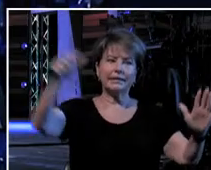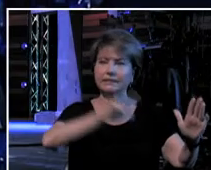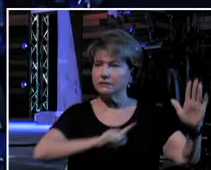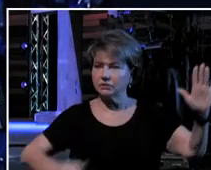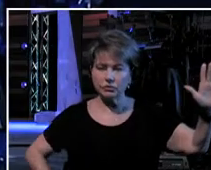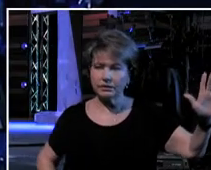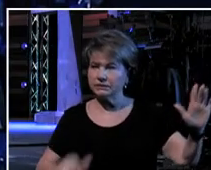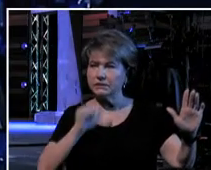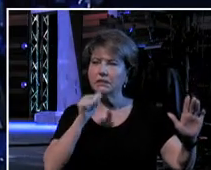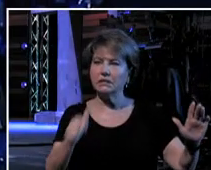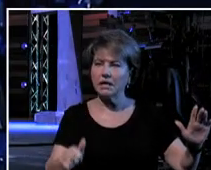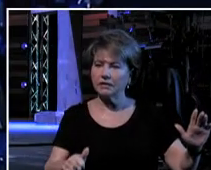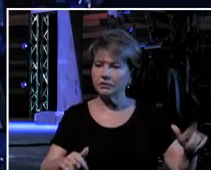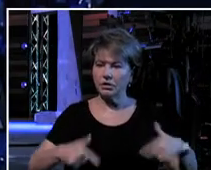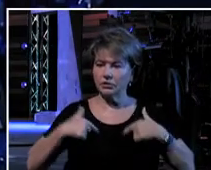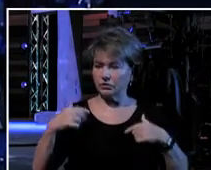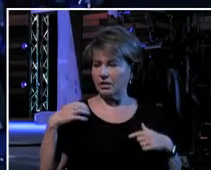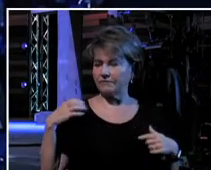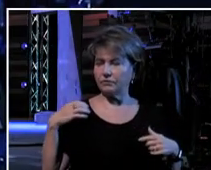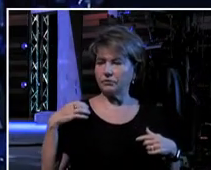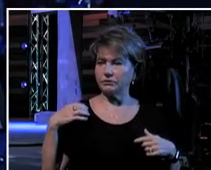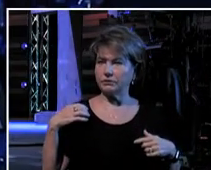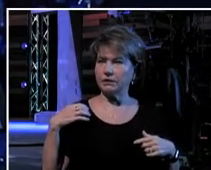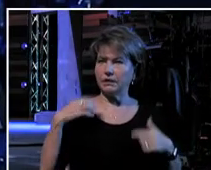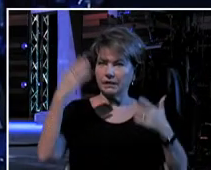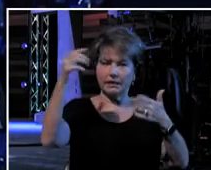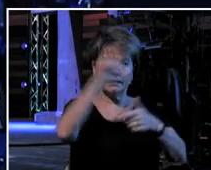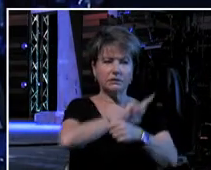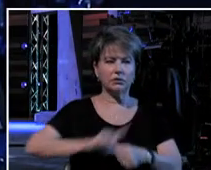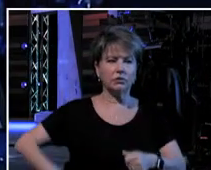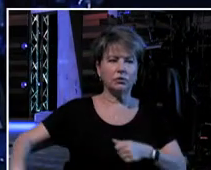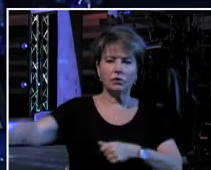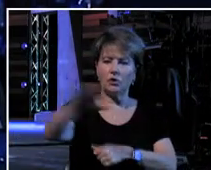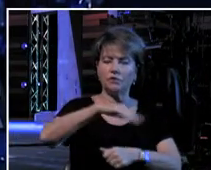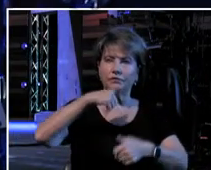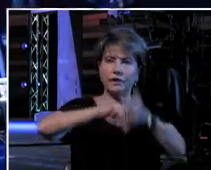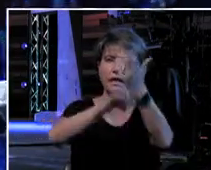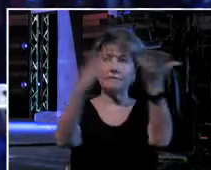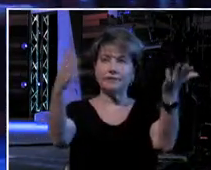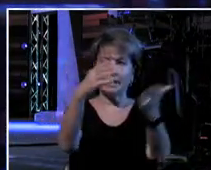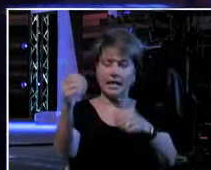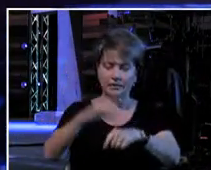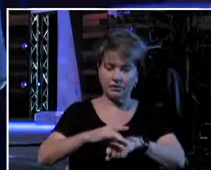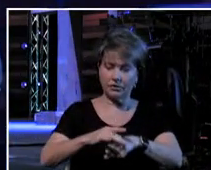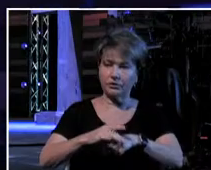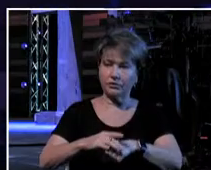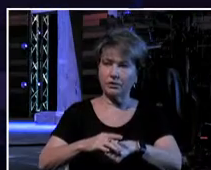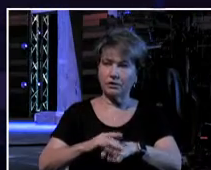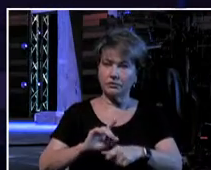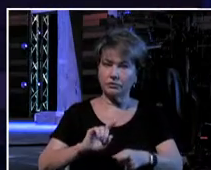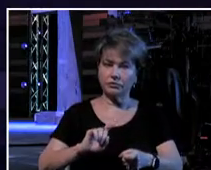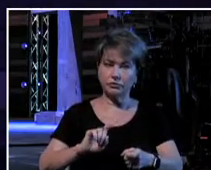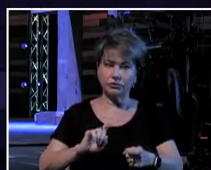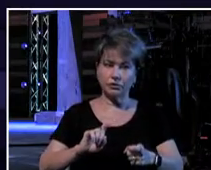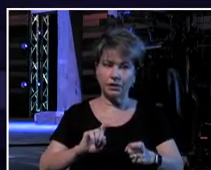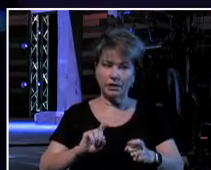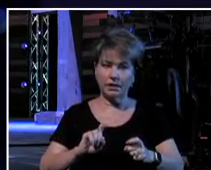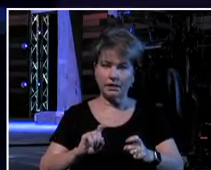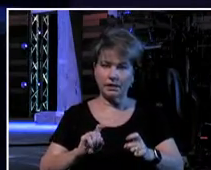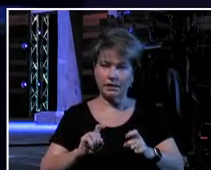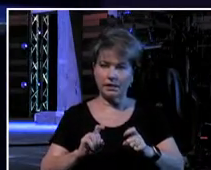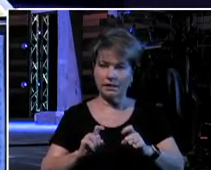coach. He's Lord over heaven and earth. And so there's going to be change. Here's the change that's going to